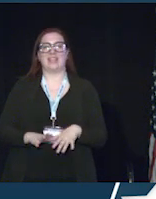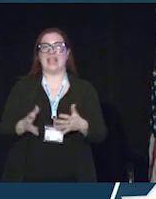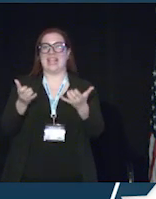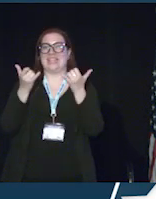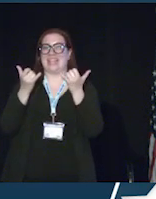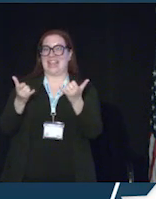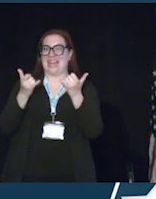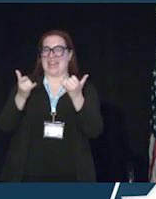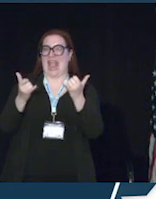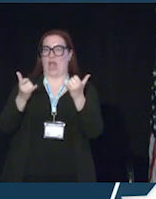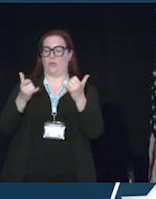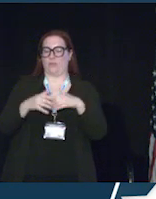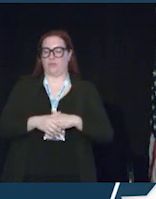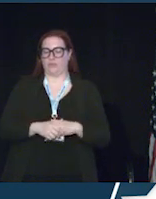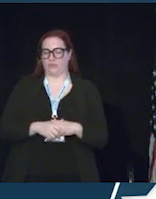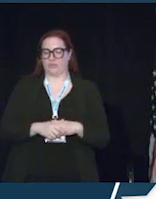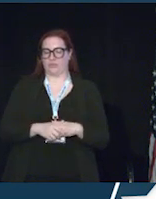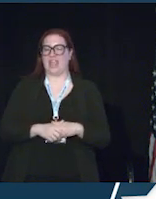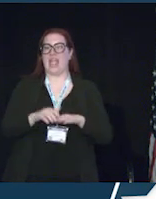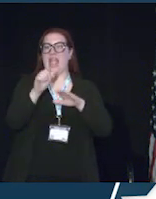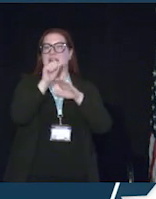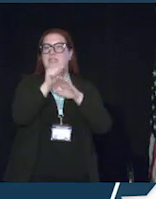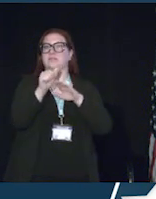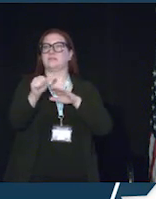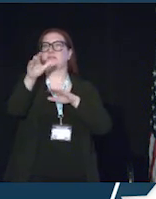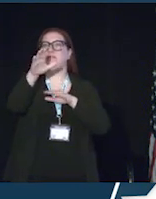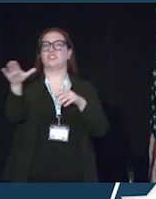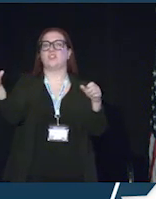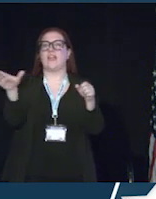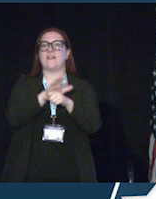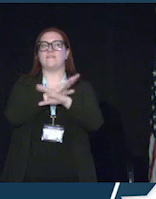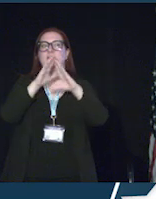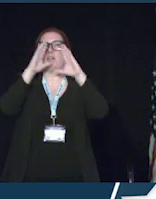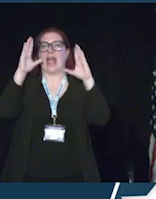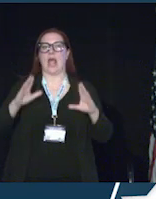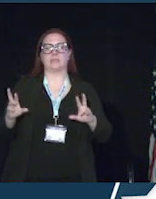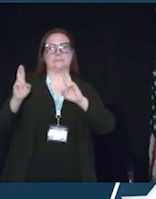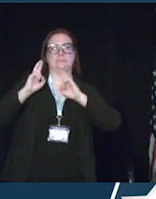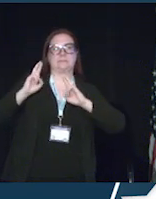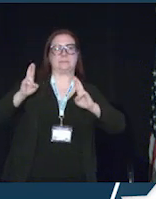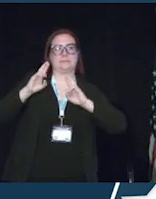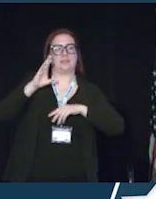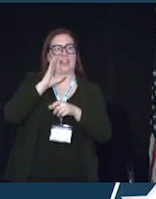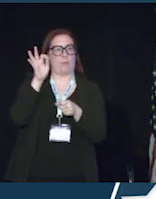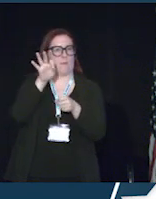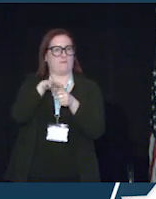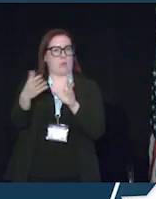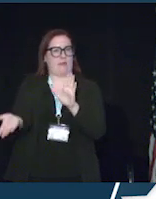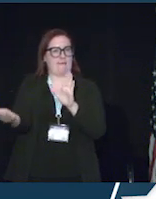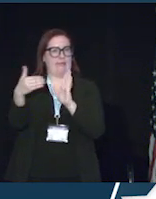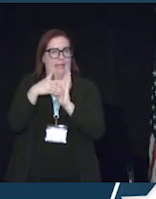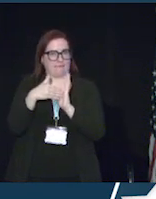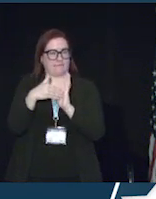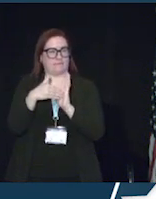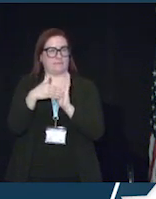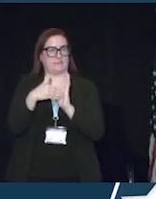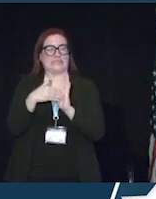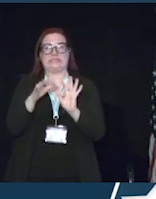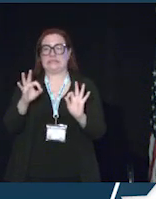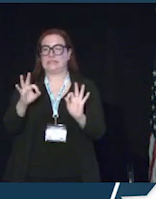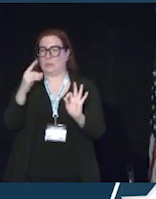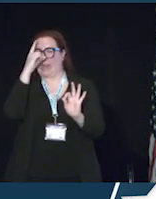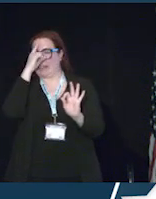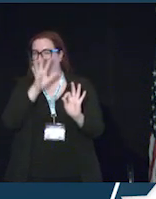been given to the full House and will hopefully be voted on sometime this